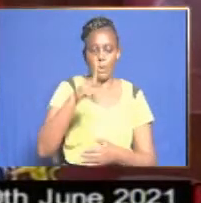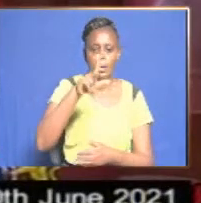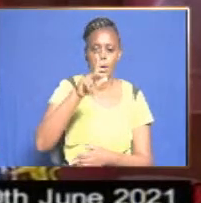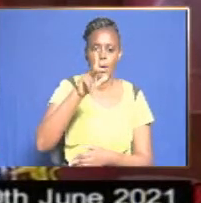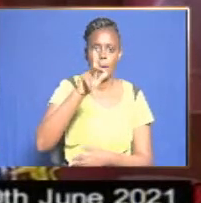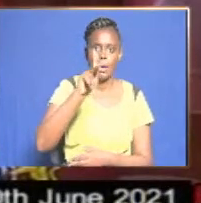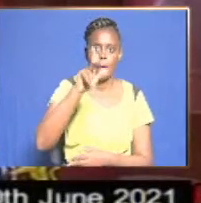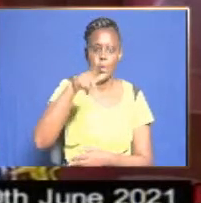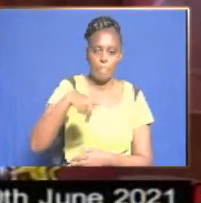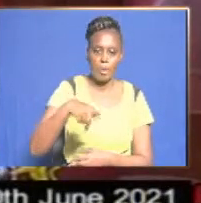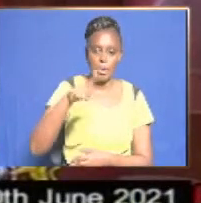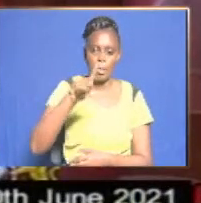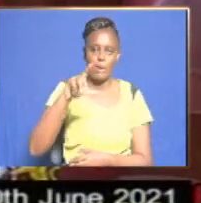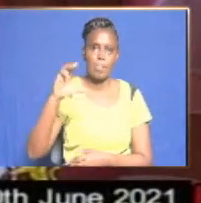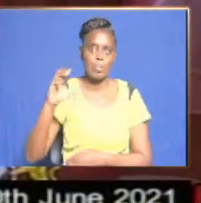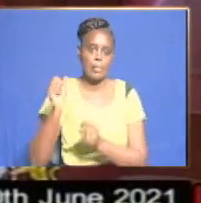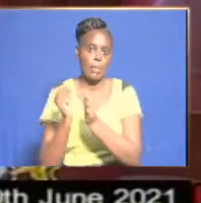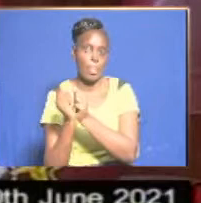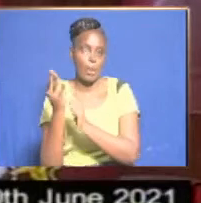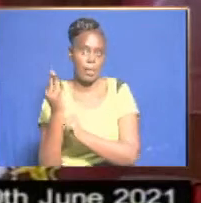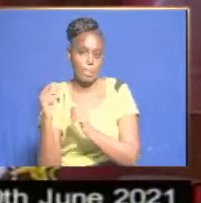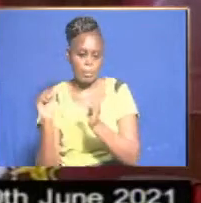them. And